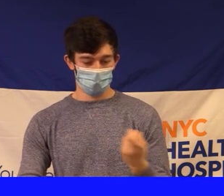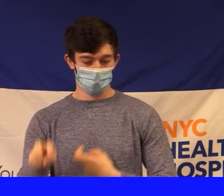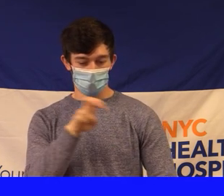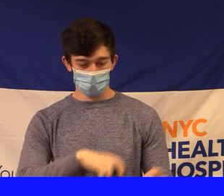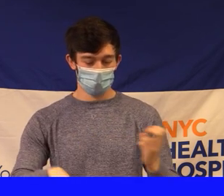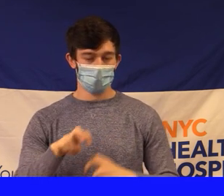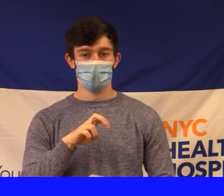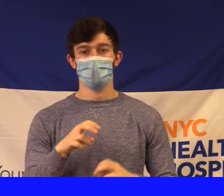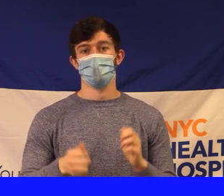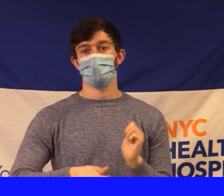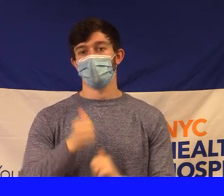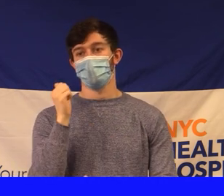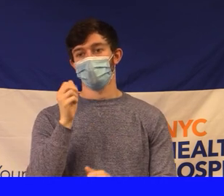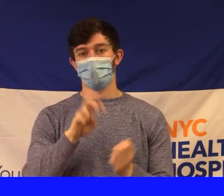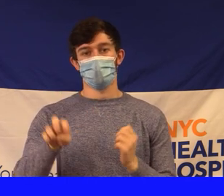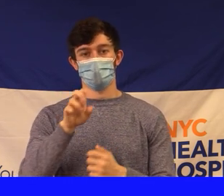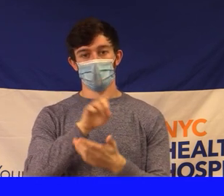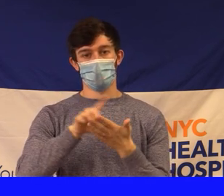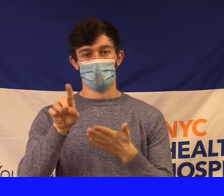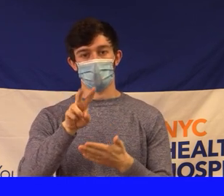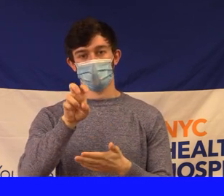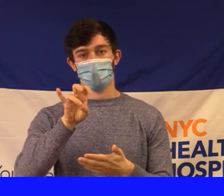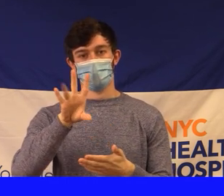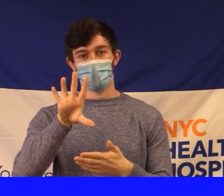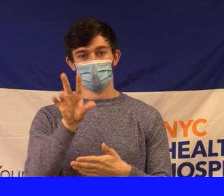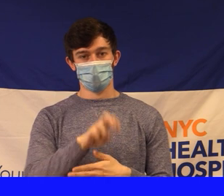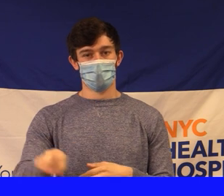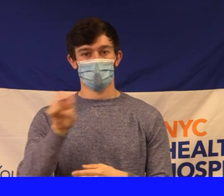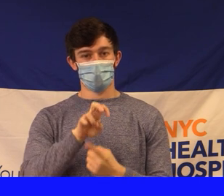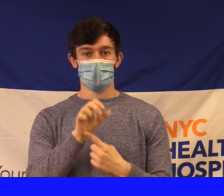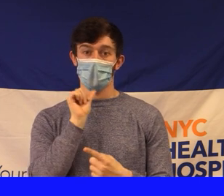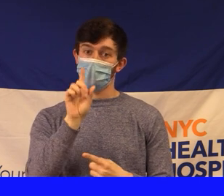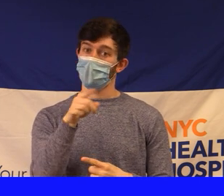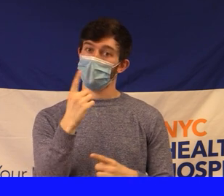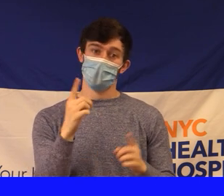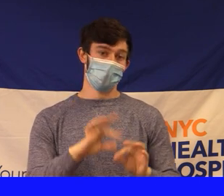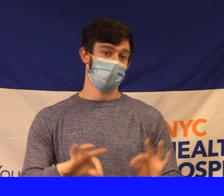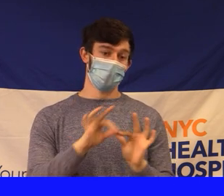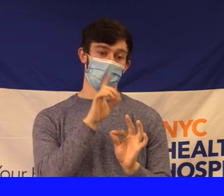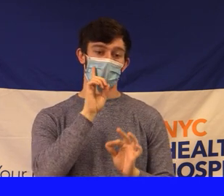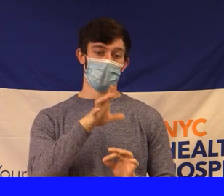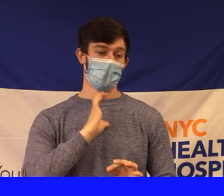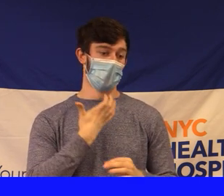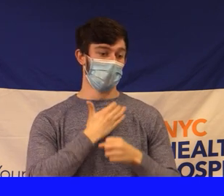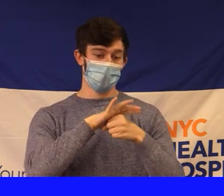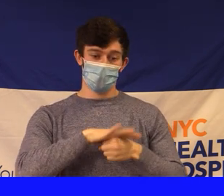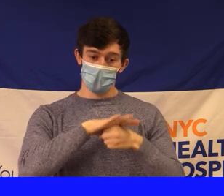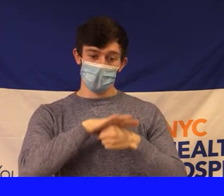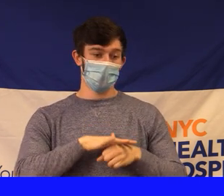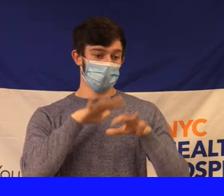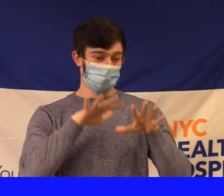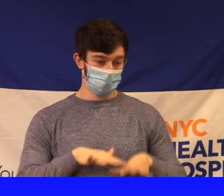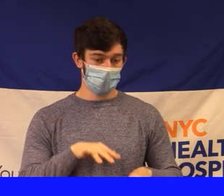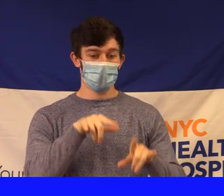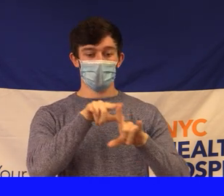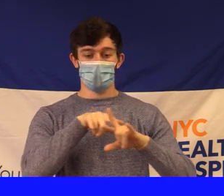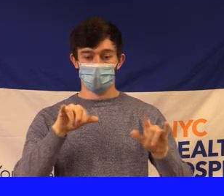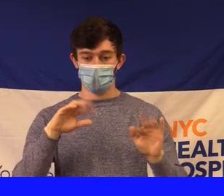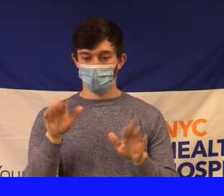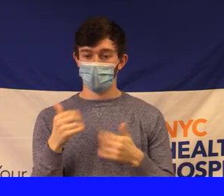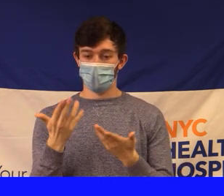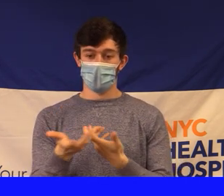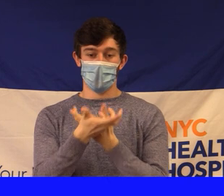was 275 transfers. And it was not only critical to relieving our strain, I think it helped give us